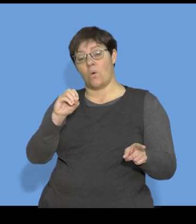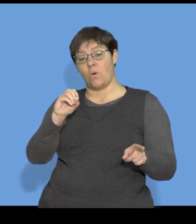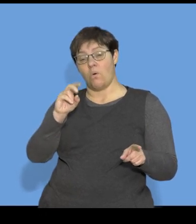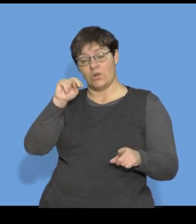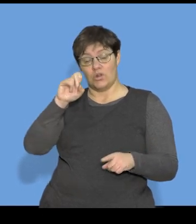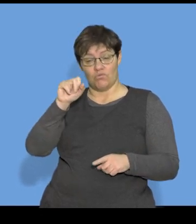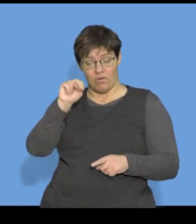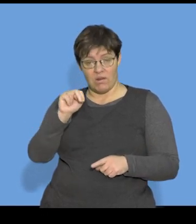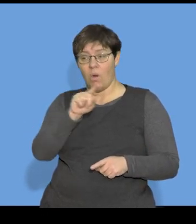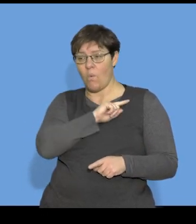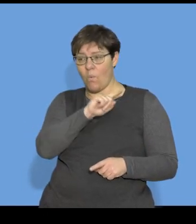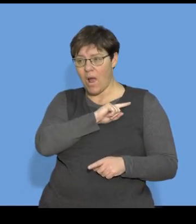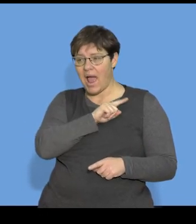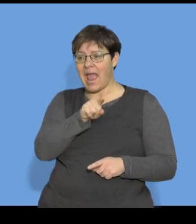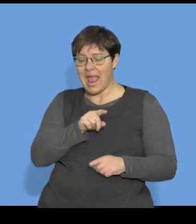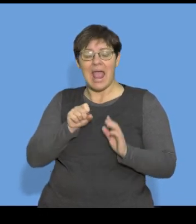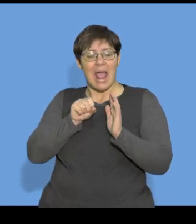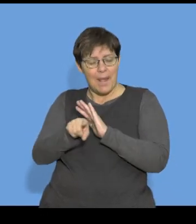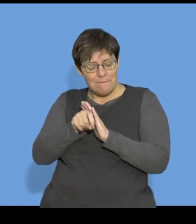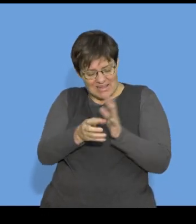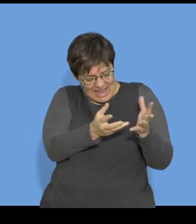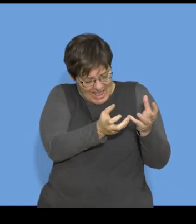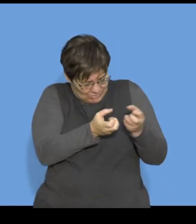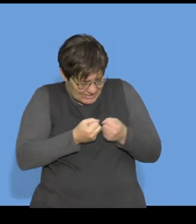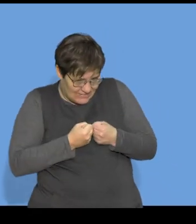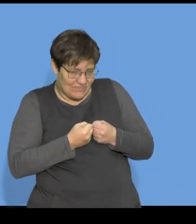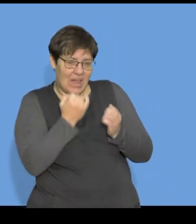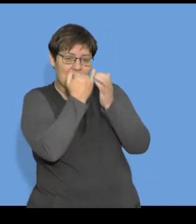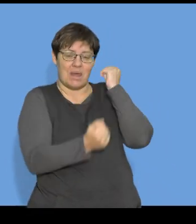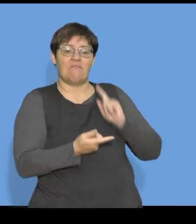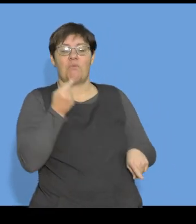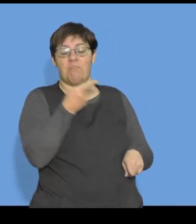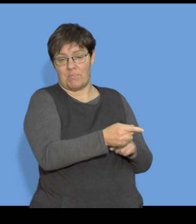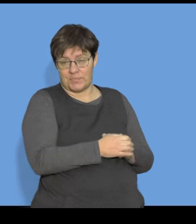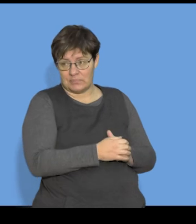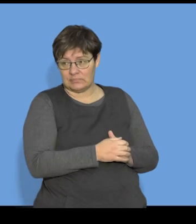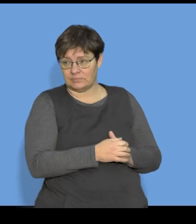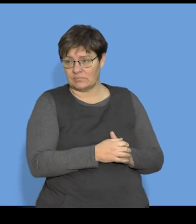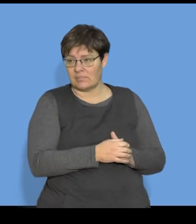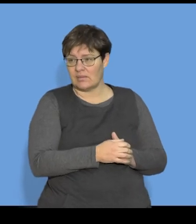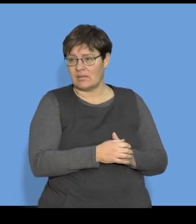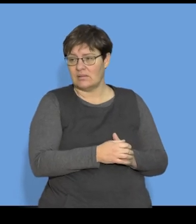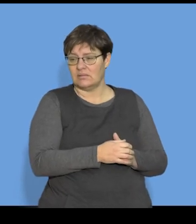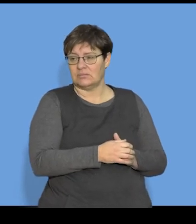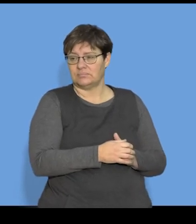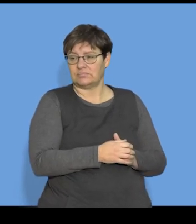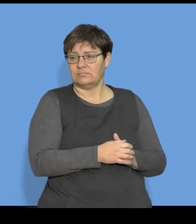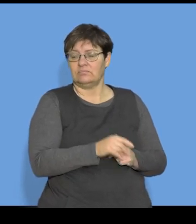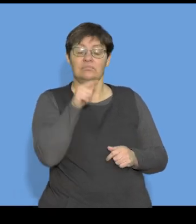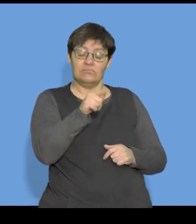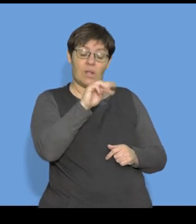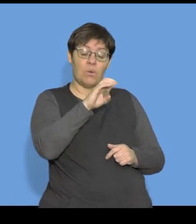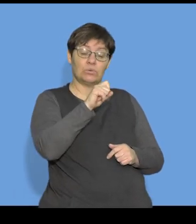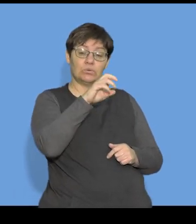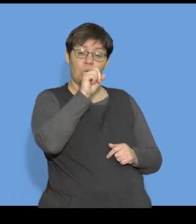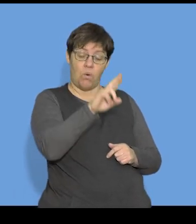Remember, motor neuron is carrying impulse from the spinal cord. And then this motor